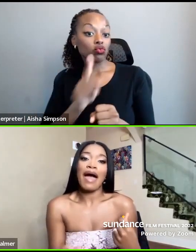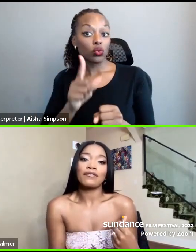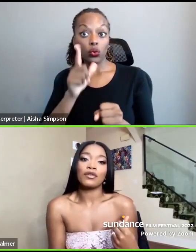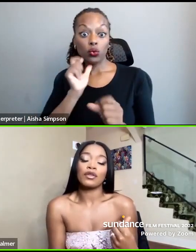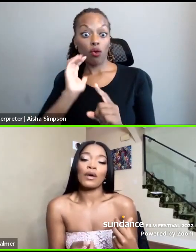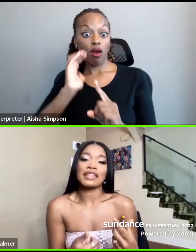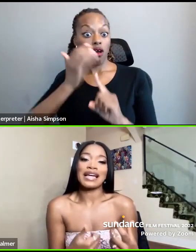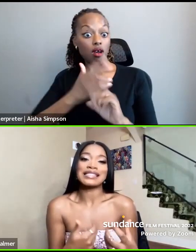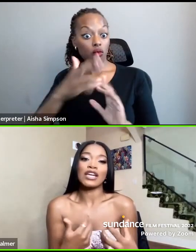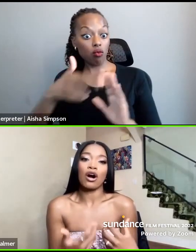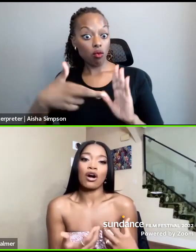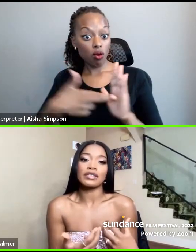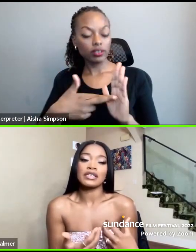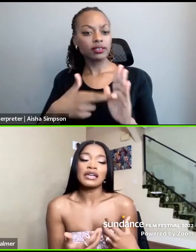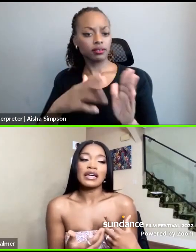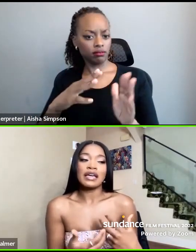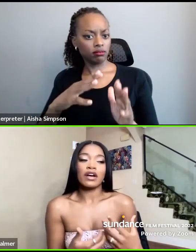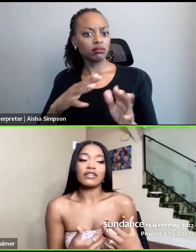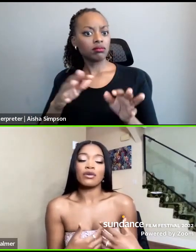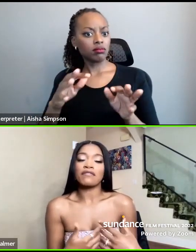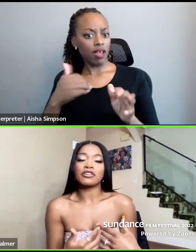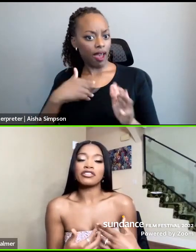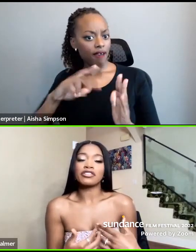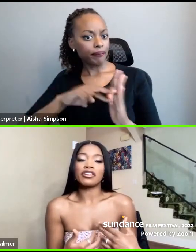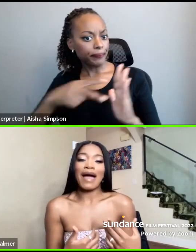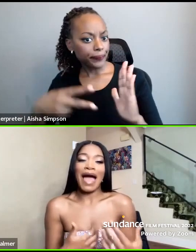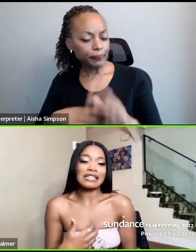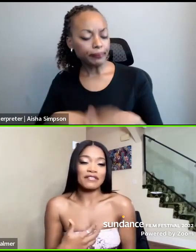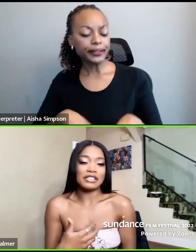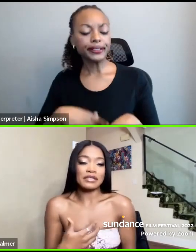purposeful and impactful. And the way that I see art is also